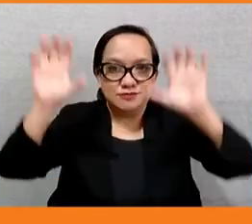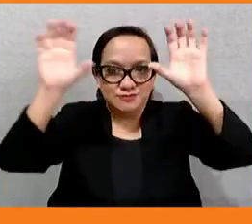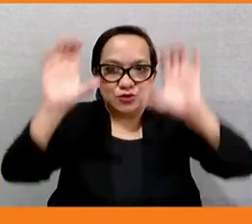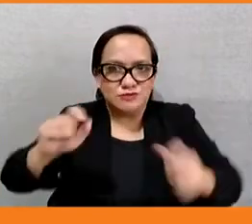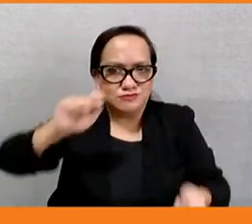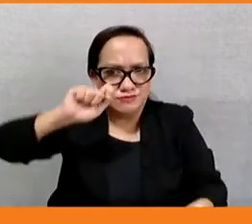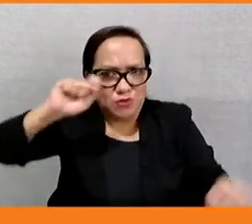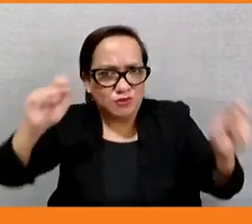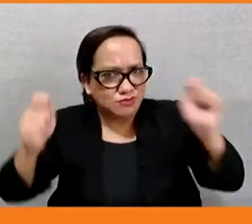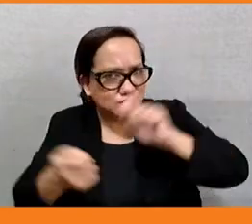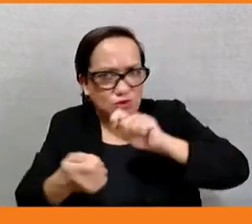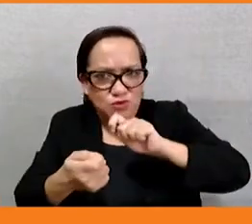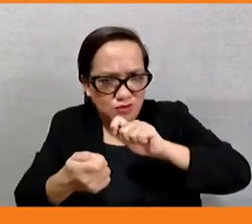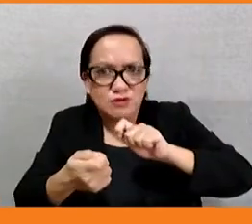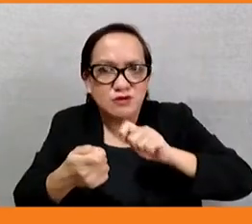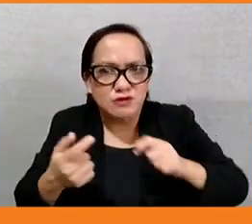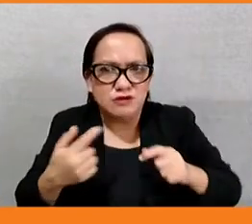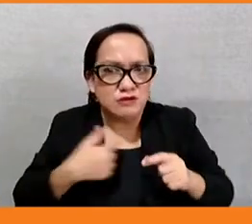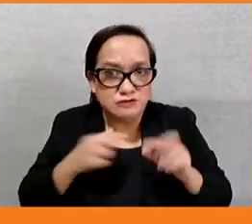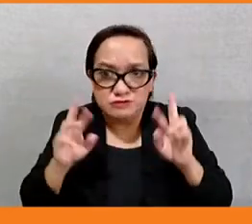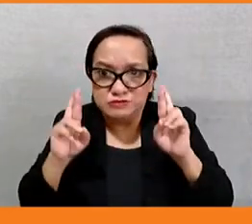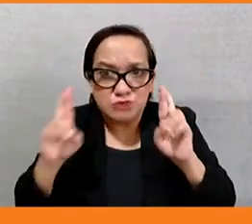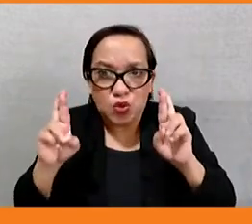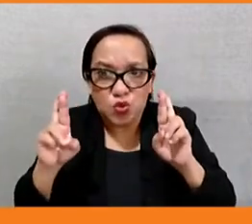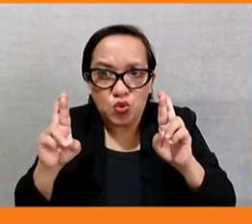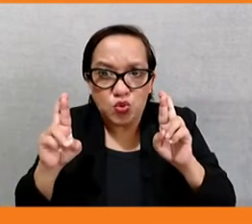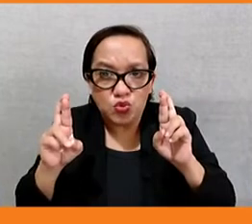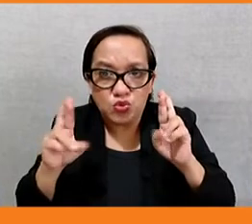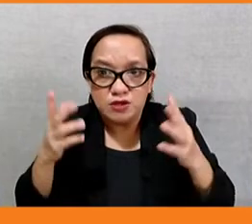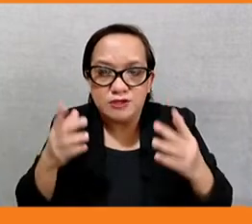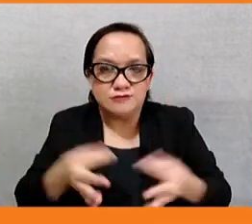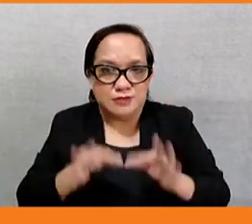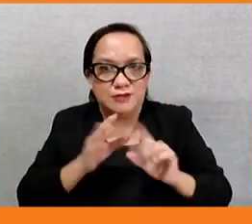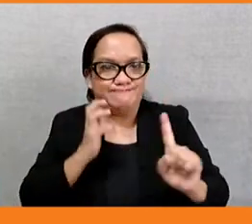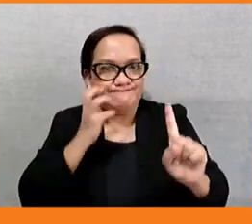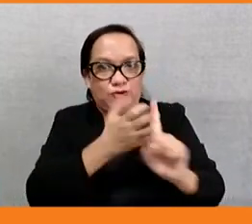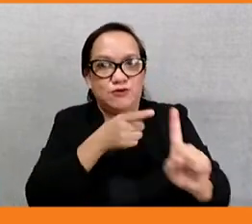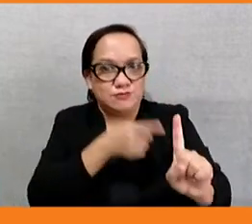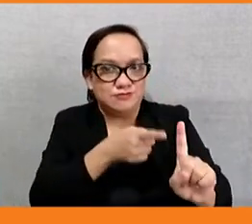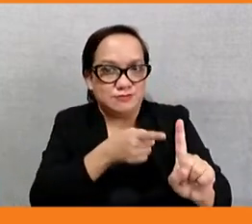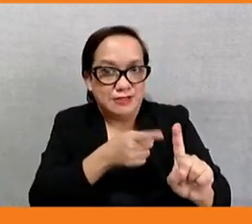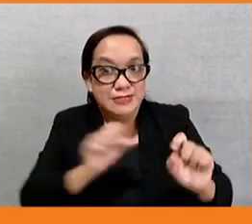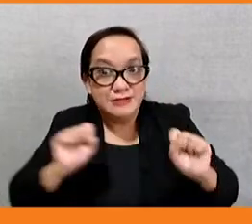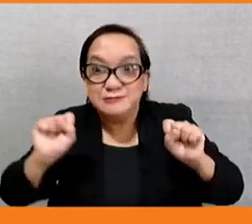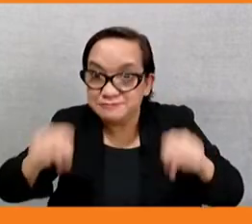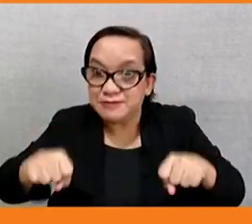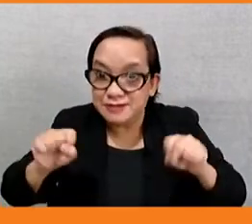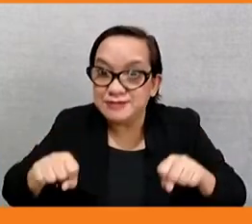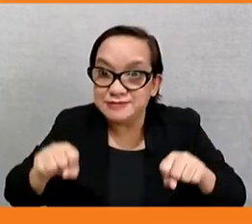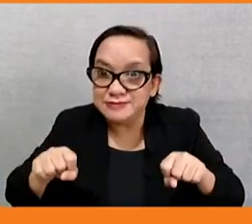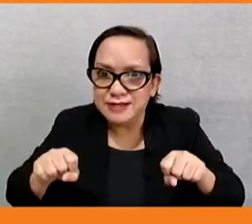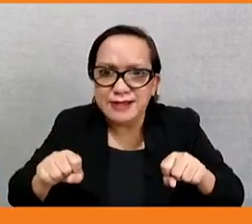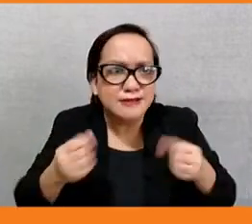risks of transitions are adequately addressed, and creating an environment that generates